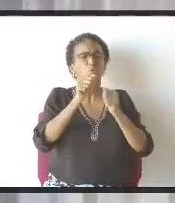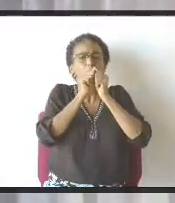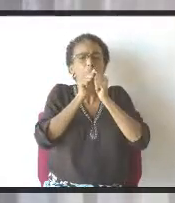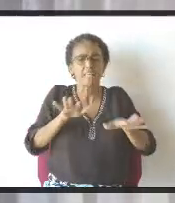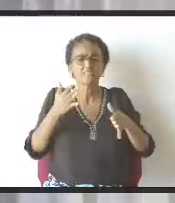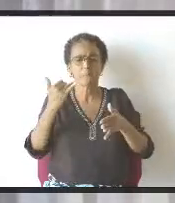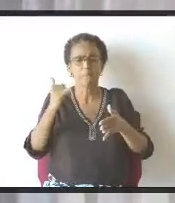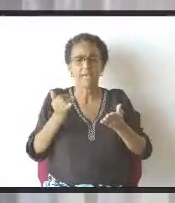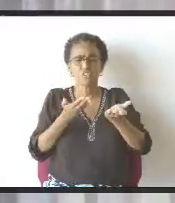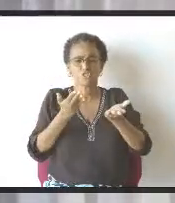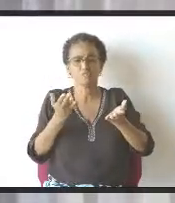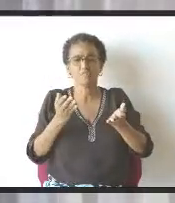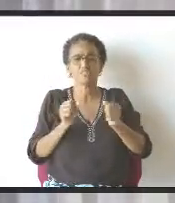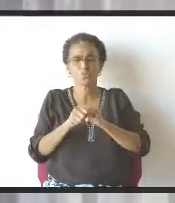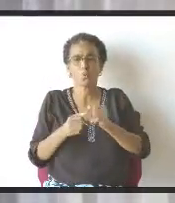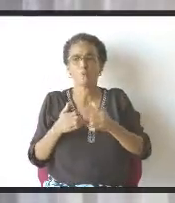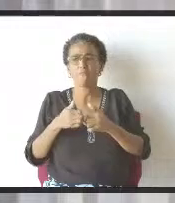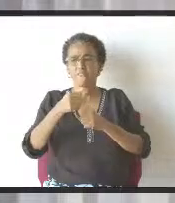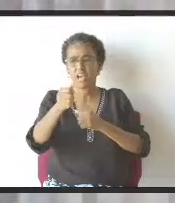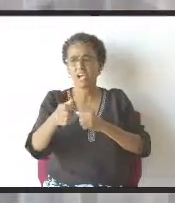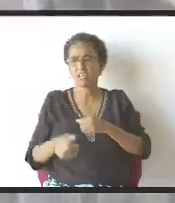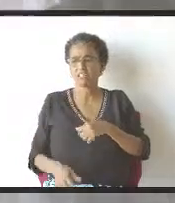Let's sing our song, please.